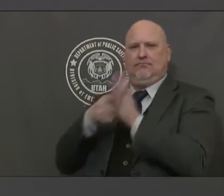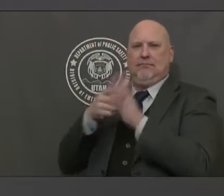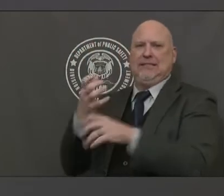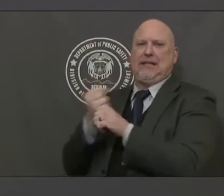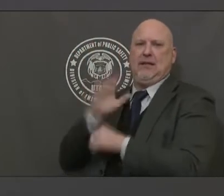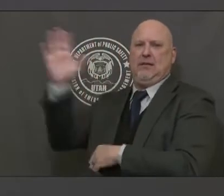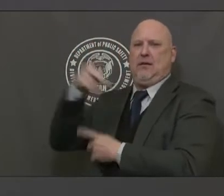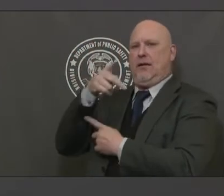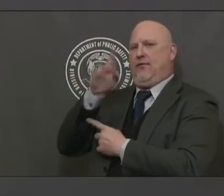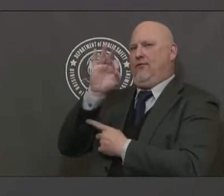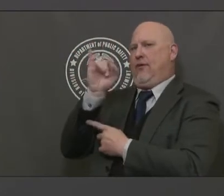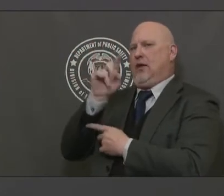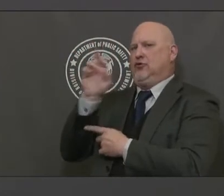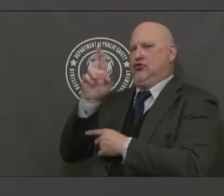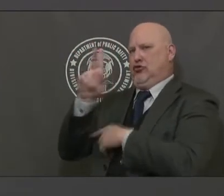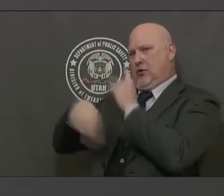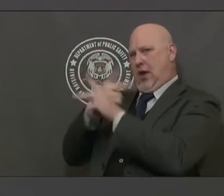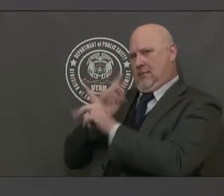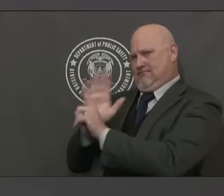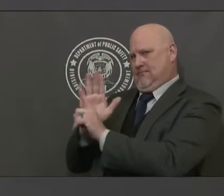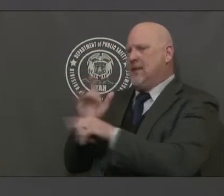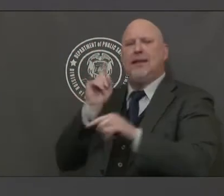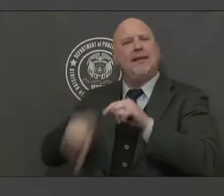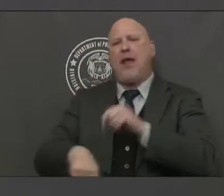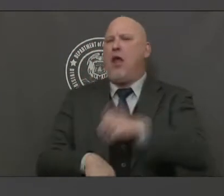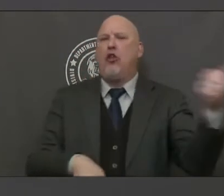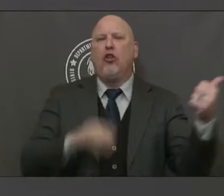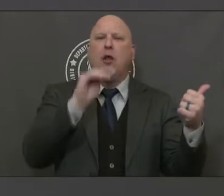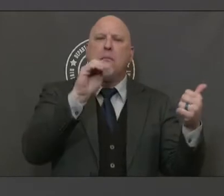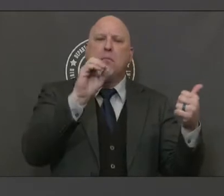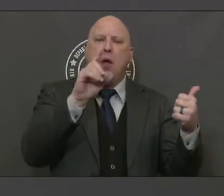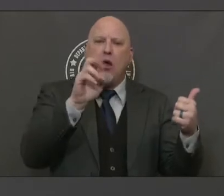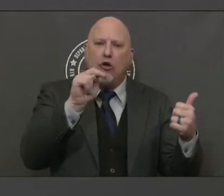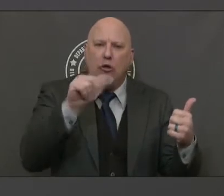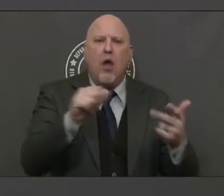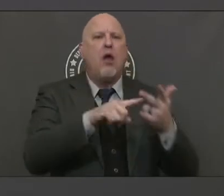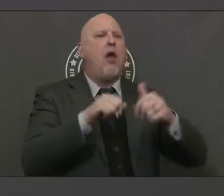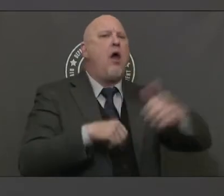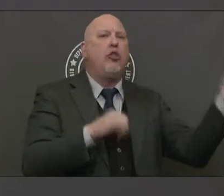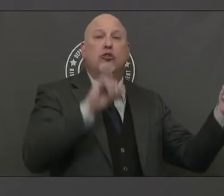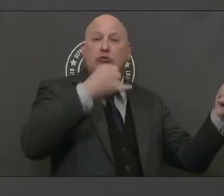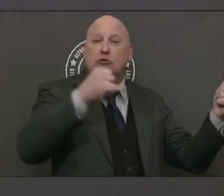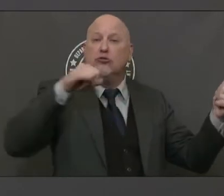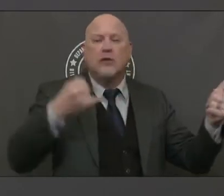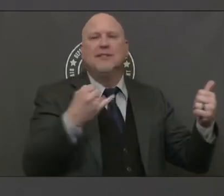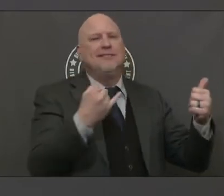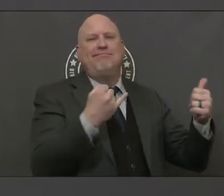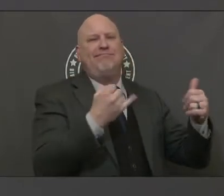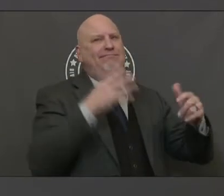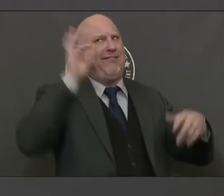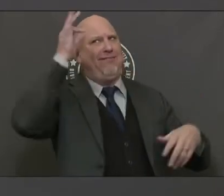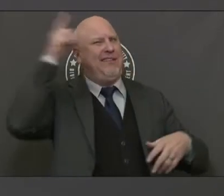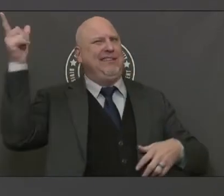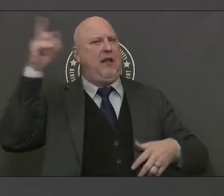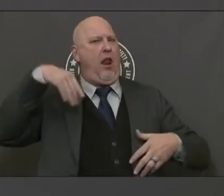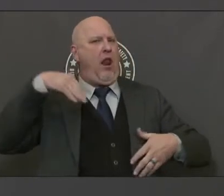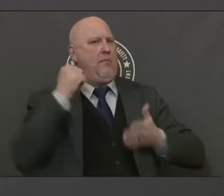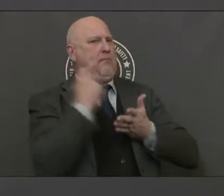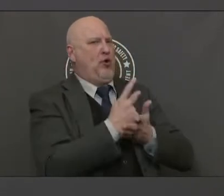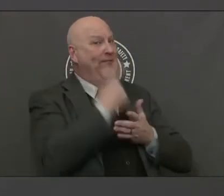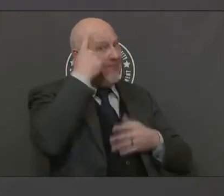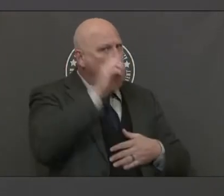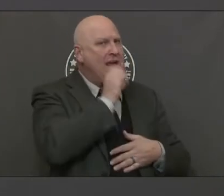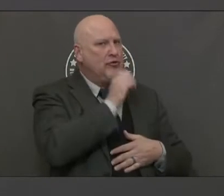coronavirus.utah.gov/vaccine, you can make an appointment for a location with the Pfizer vaccine to get your